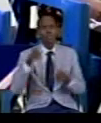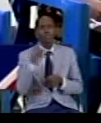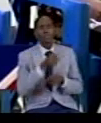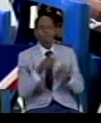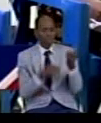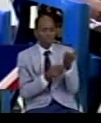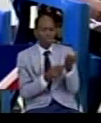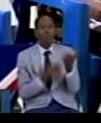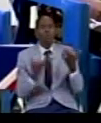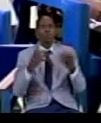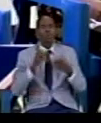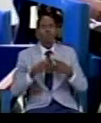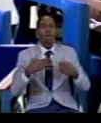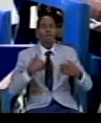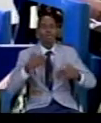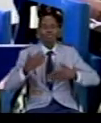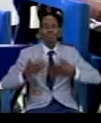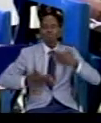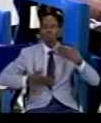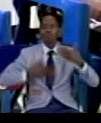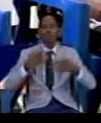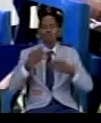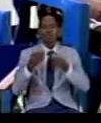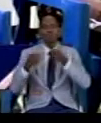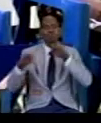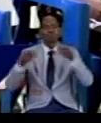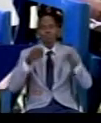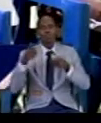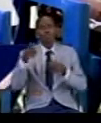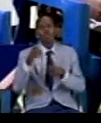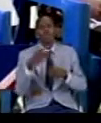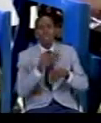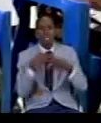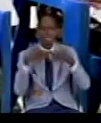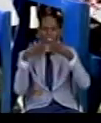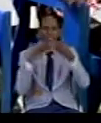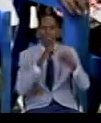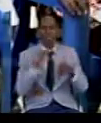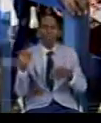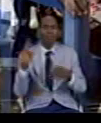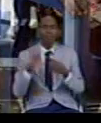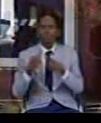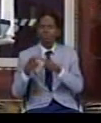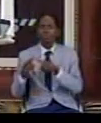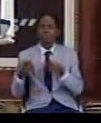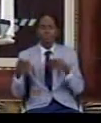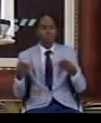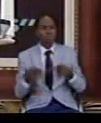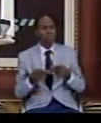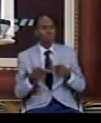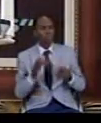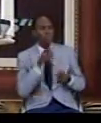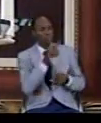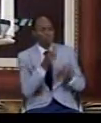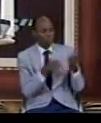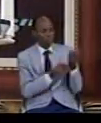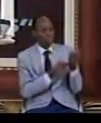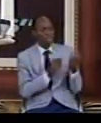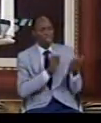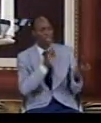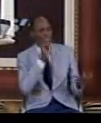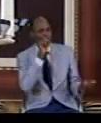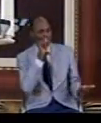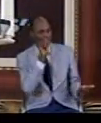joy of controlling you, of being the steering wheel in your life. You say, I diminish that thing. You say,